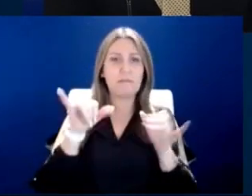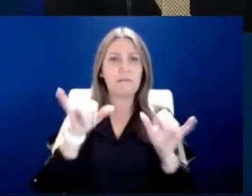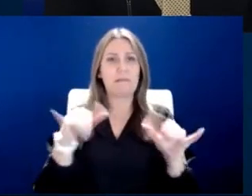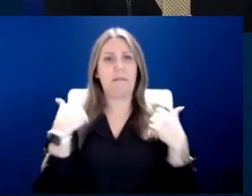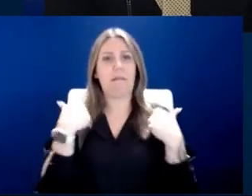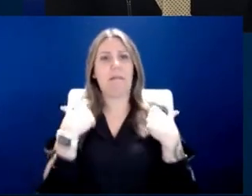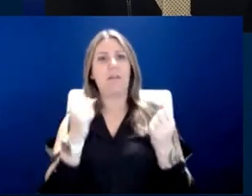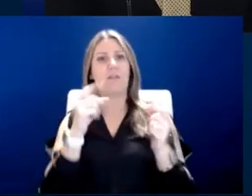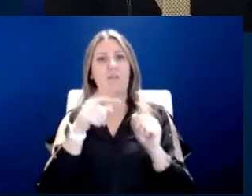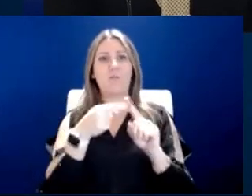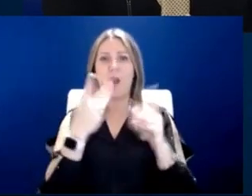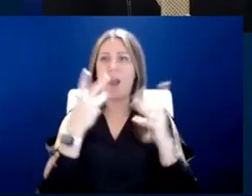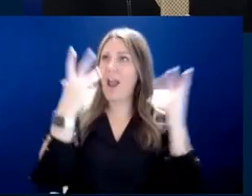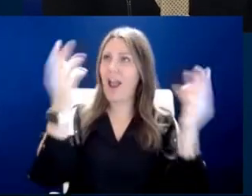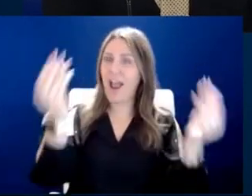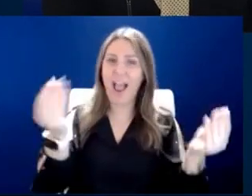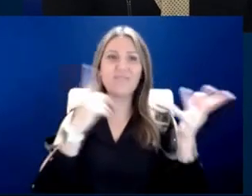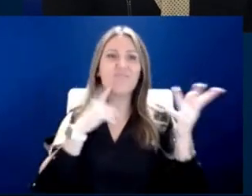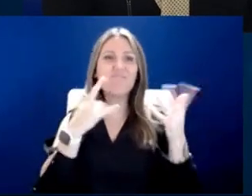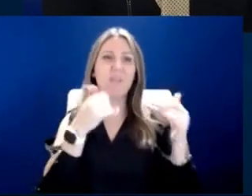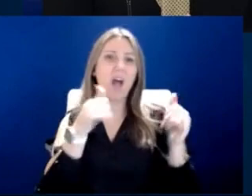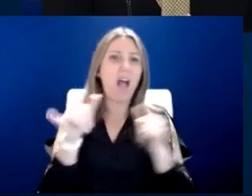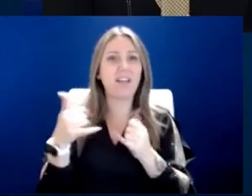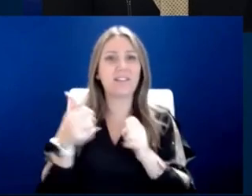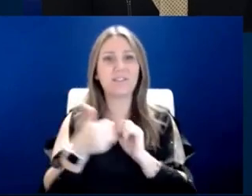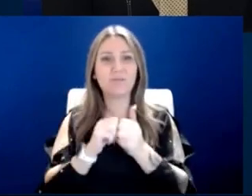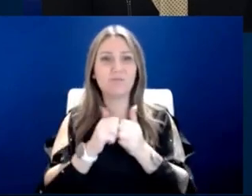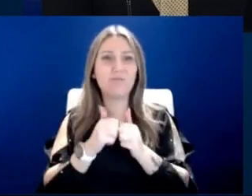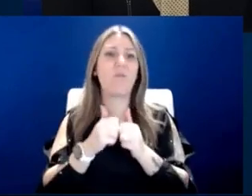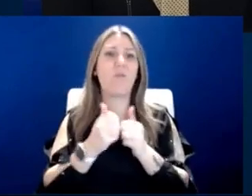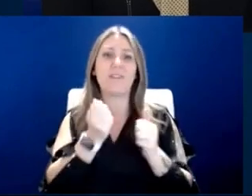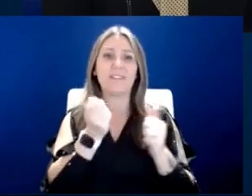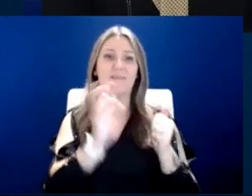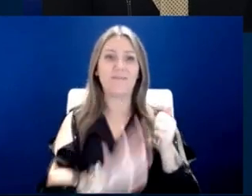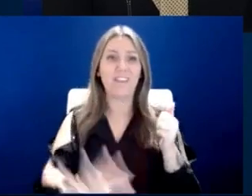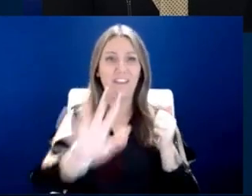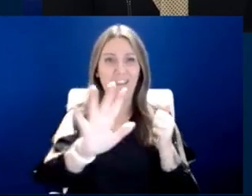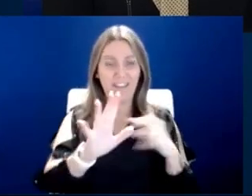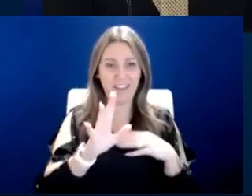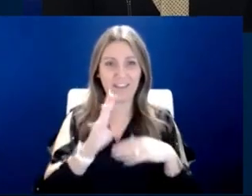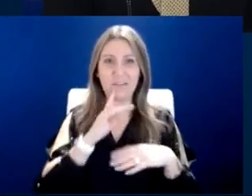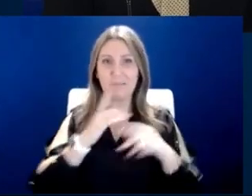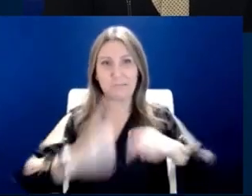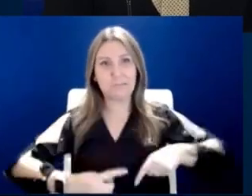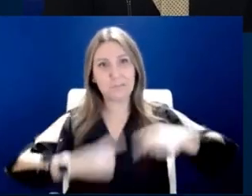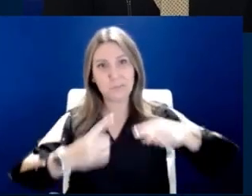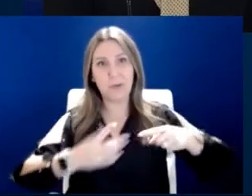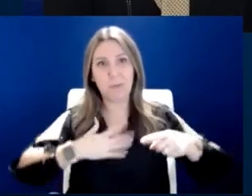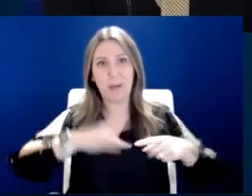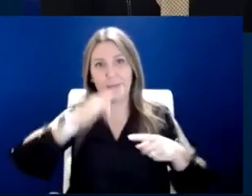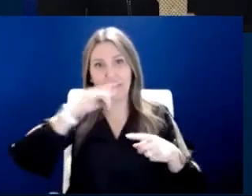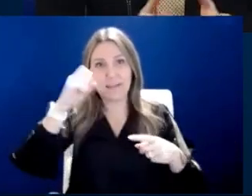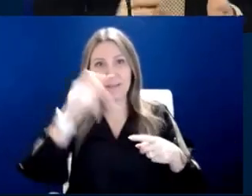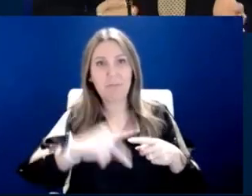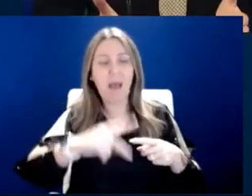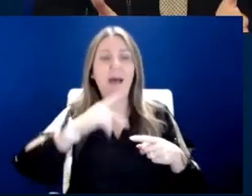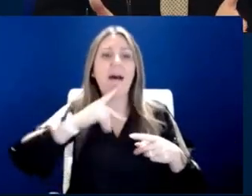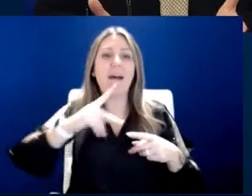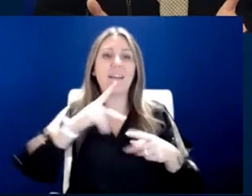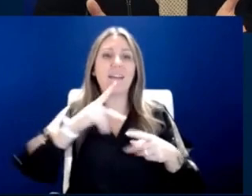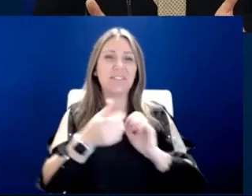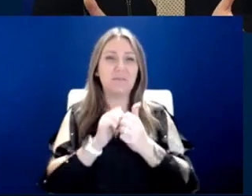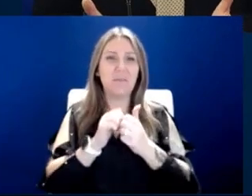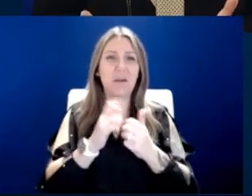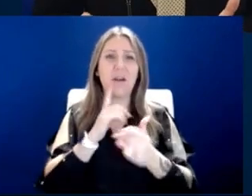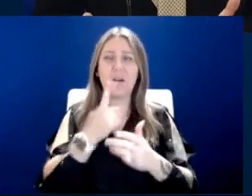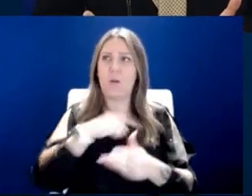courts and the fields. And I know I'm still struggling to get my kids back into gymnastics. I think we've lived a certain way for